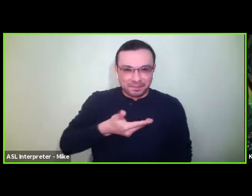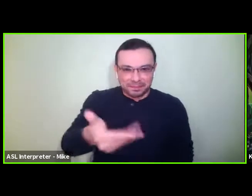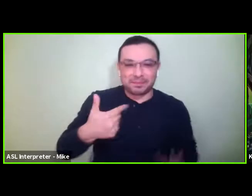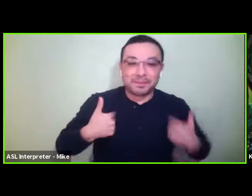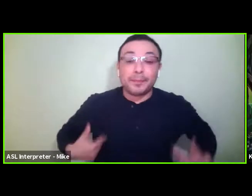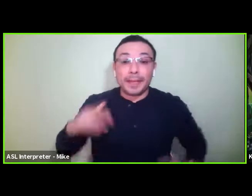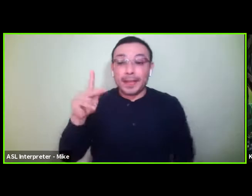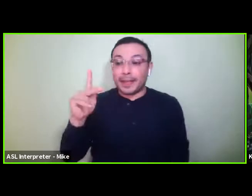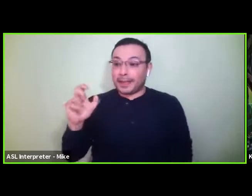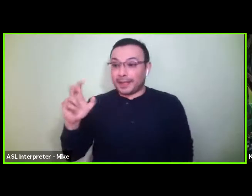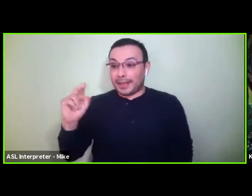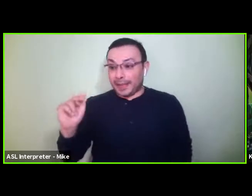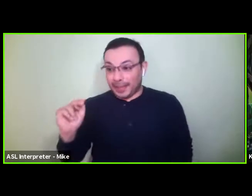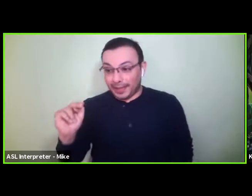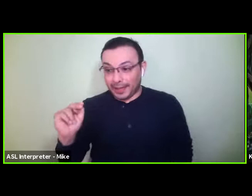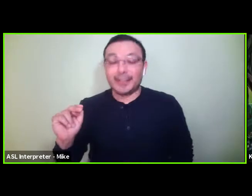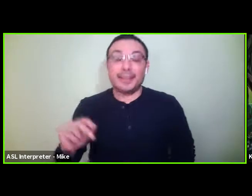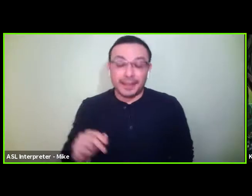the world.